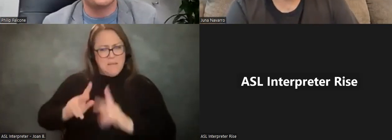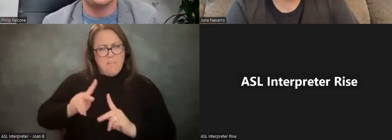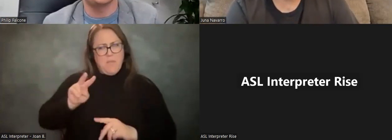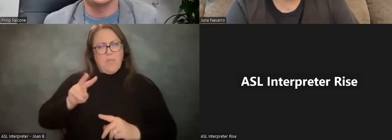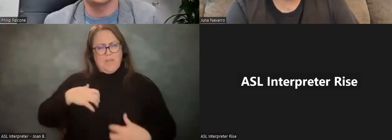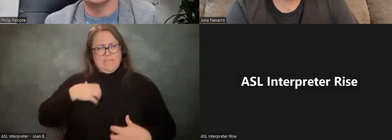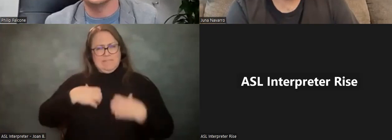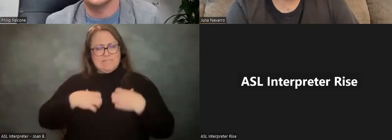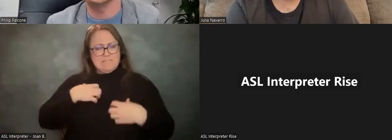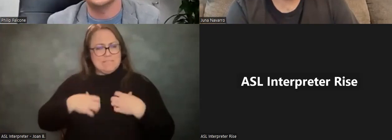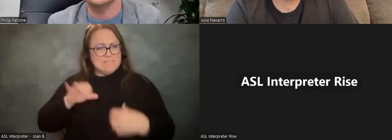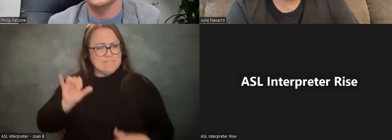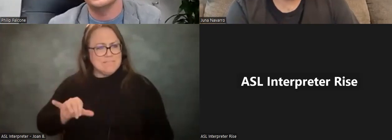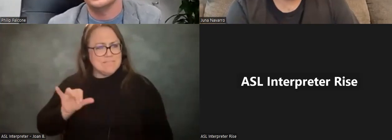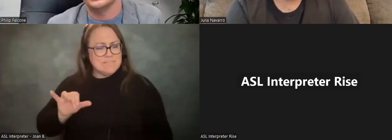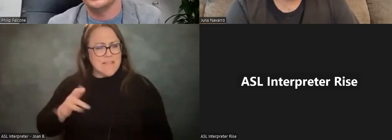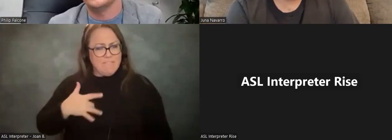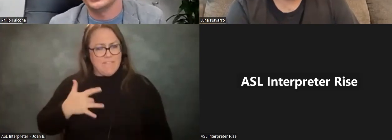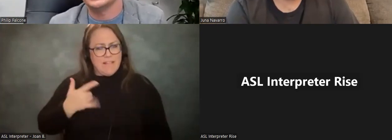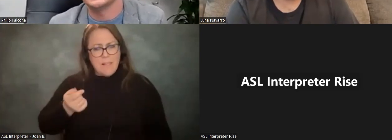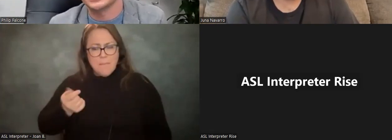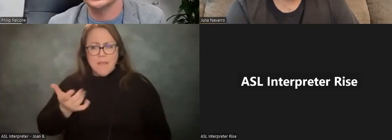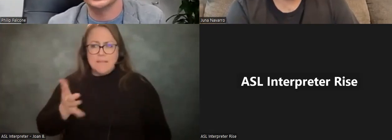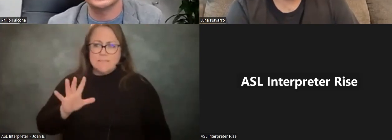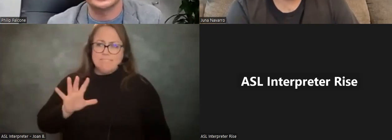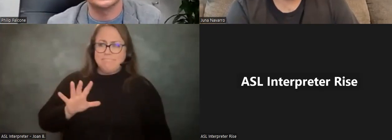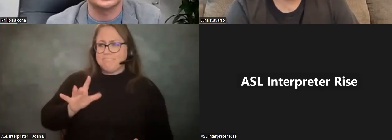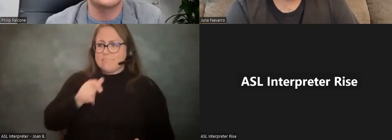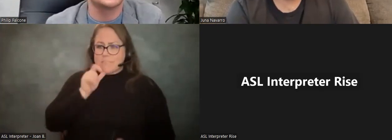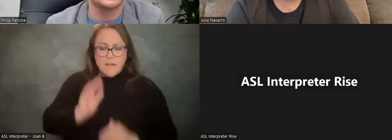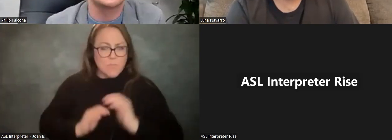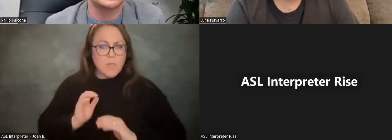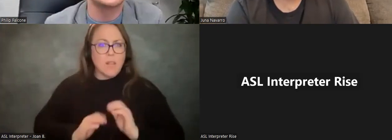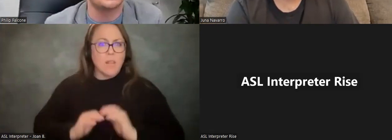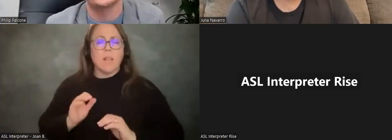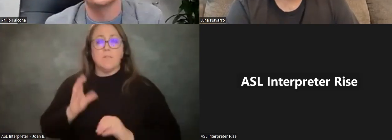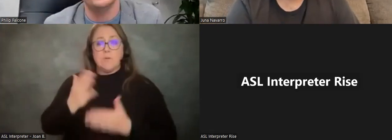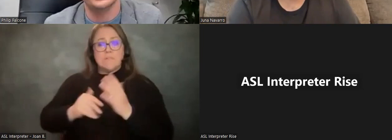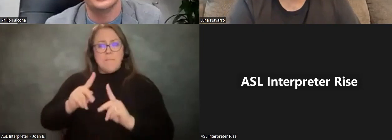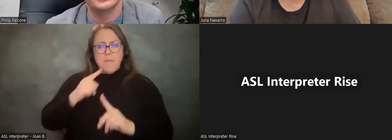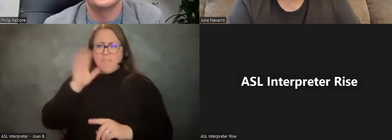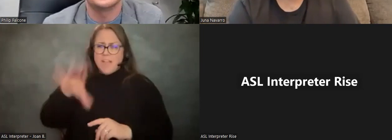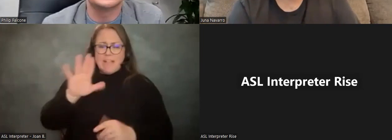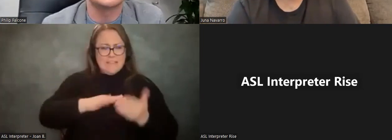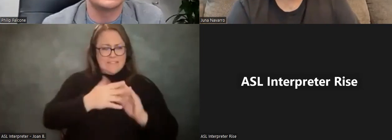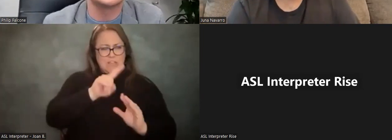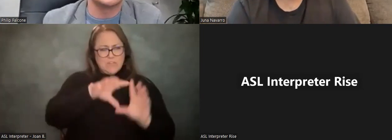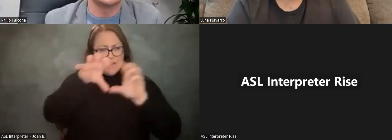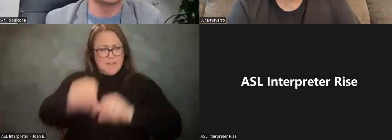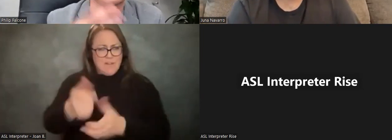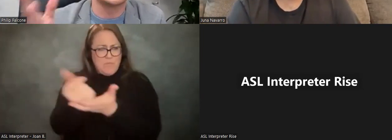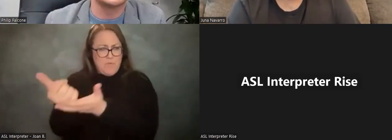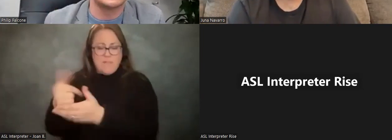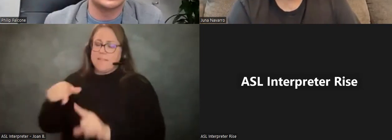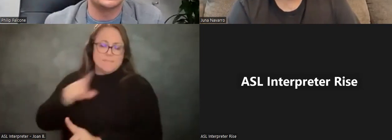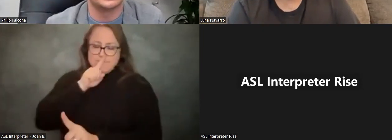certain type of way. It brings up tough feelings and discussions. And so a lot of folks want the city to step in and remove it. But the city doesn't, this is not in